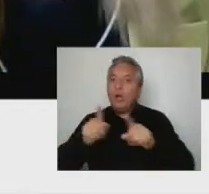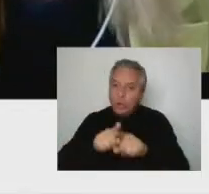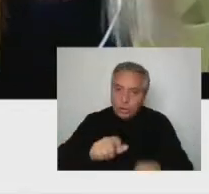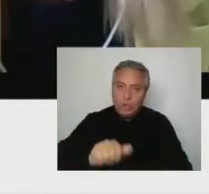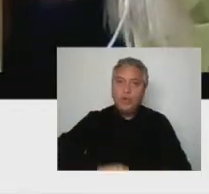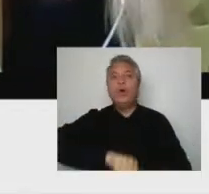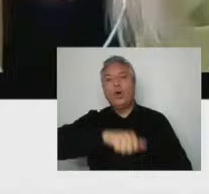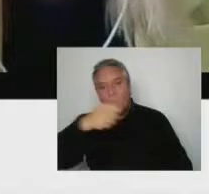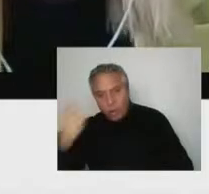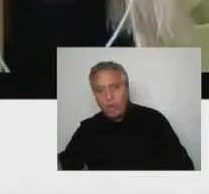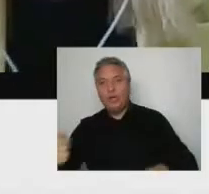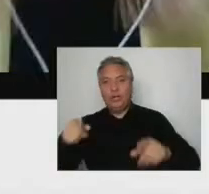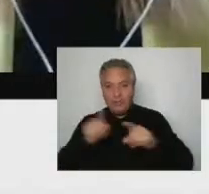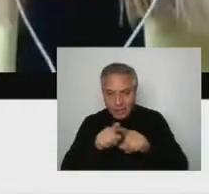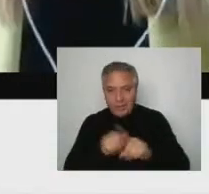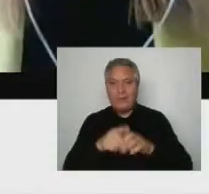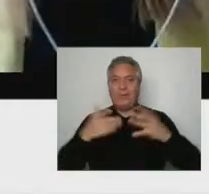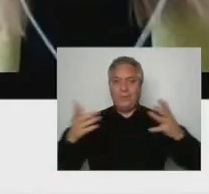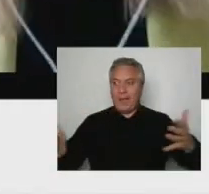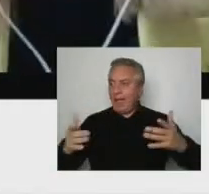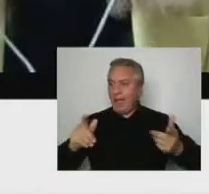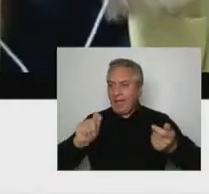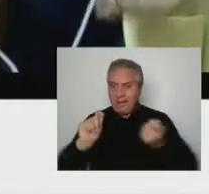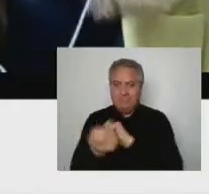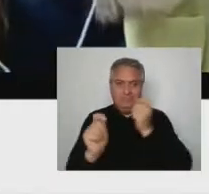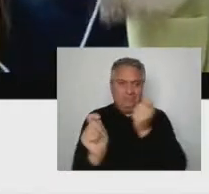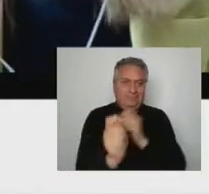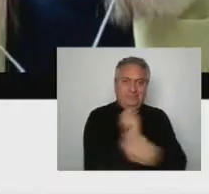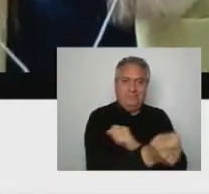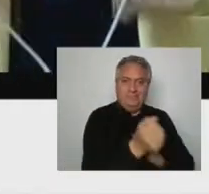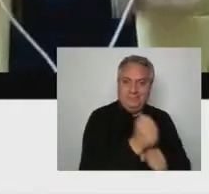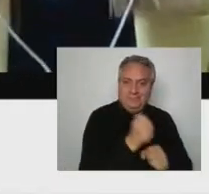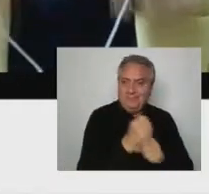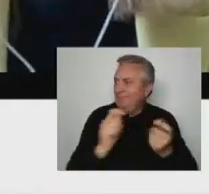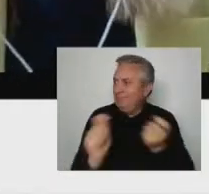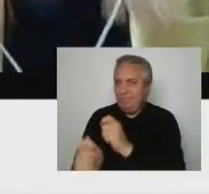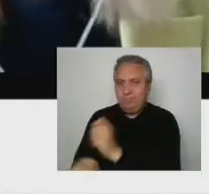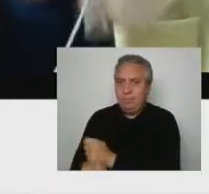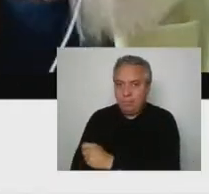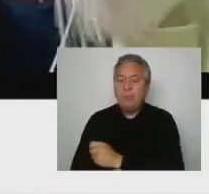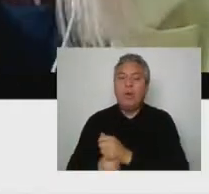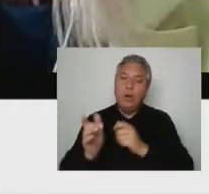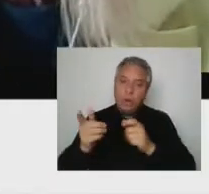As with other industrial revolutions,